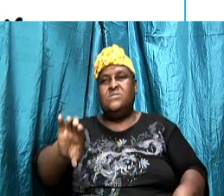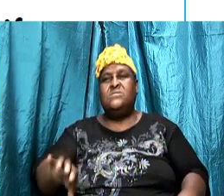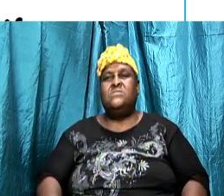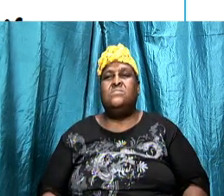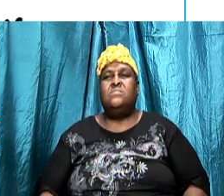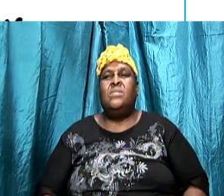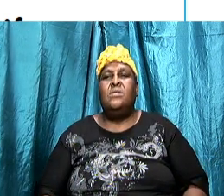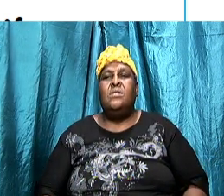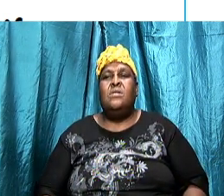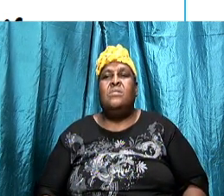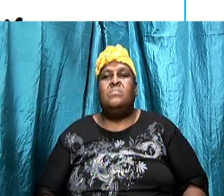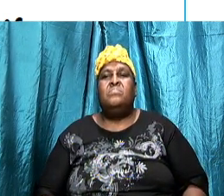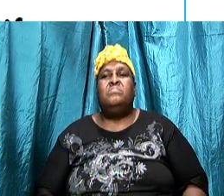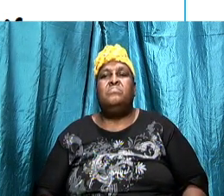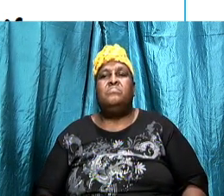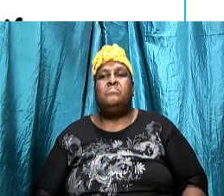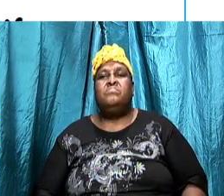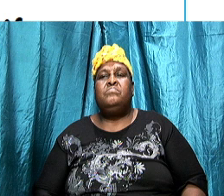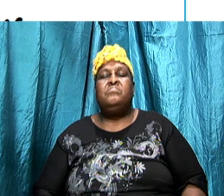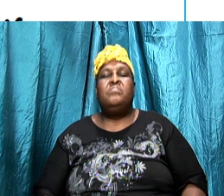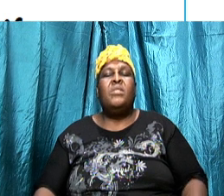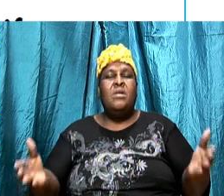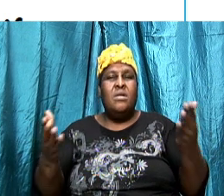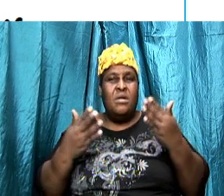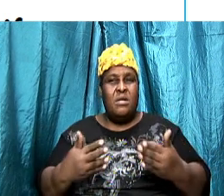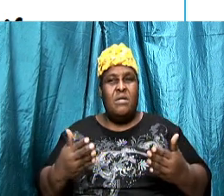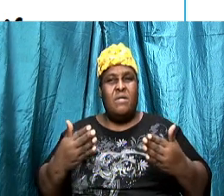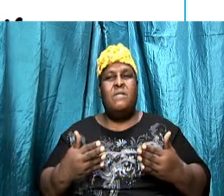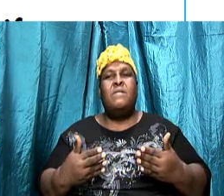curse. And so here